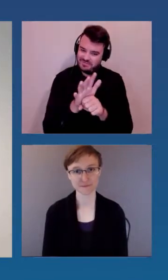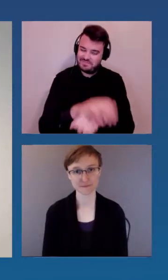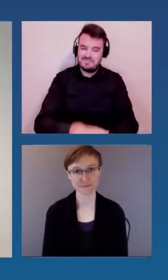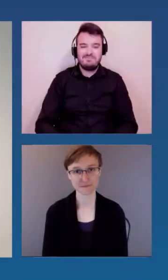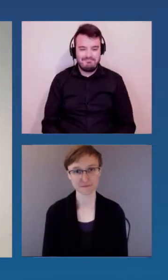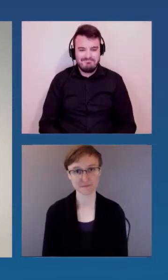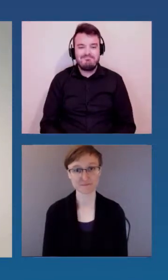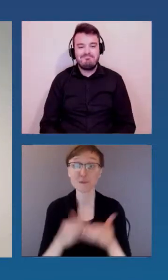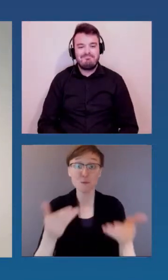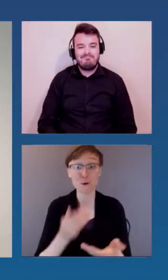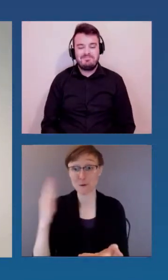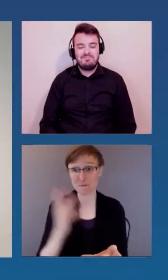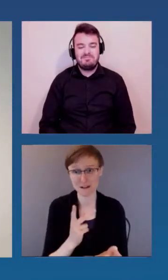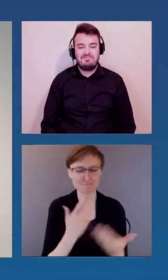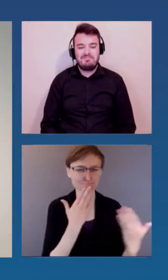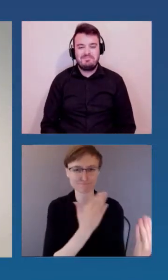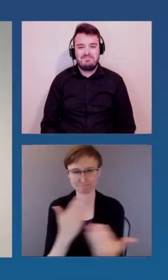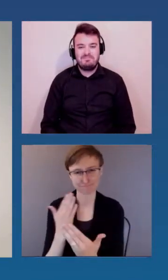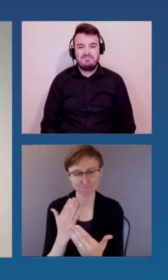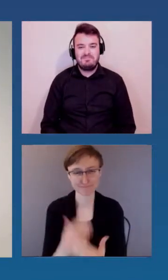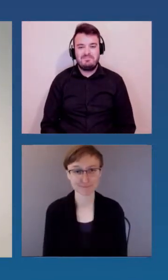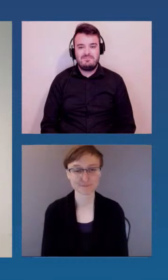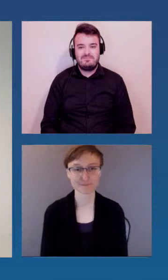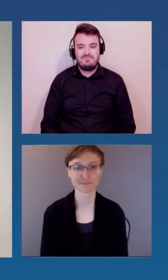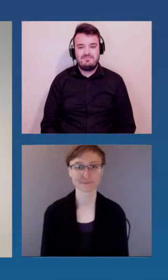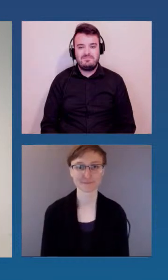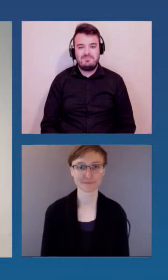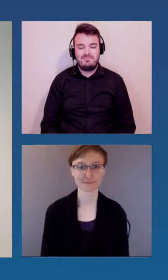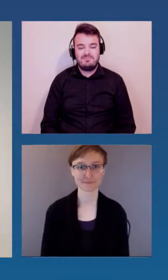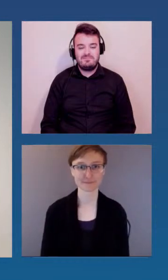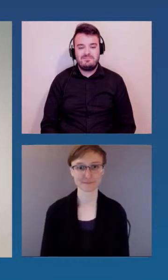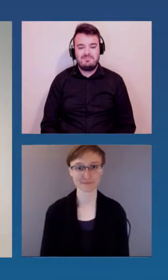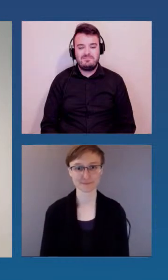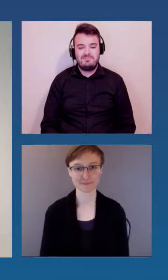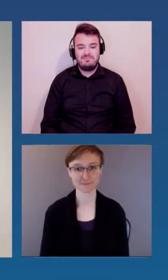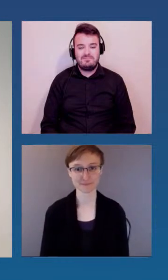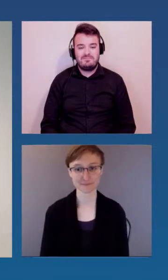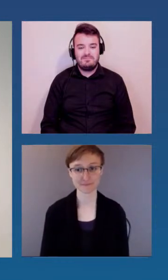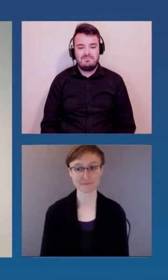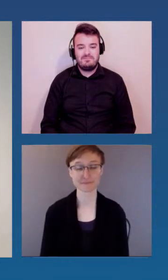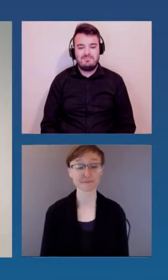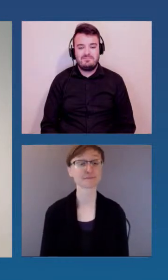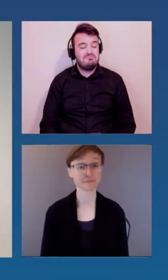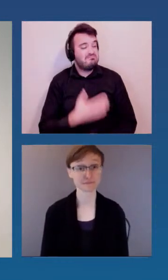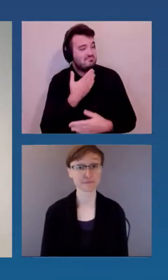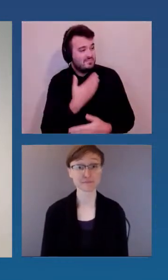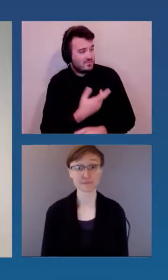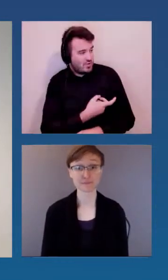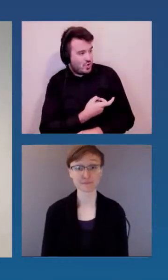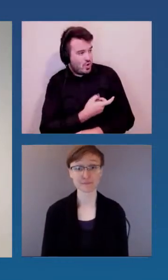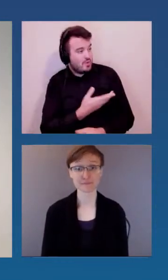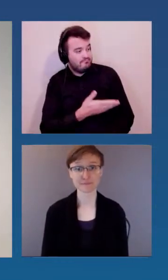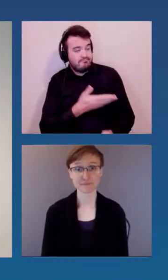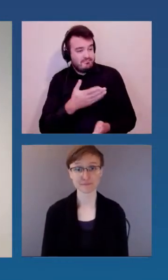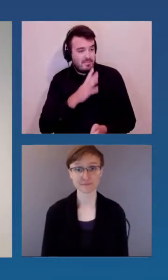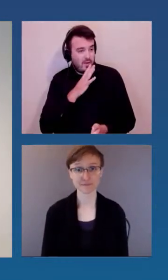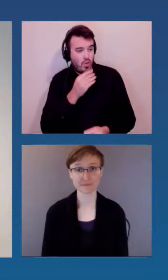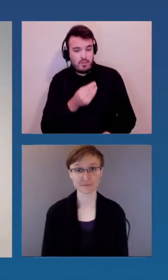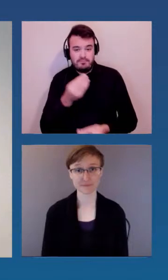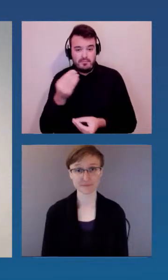for you. So please, again, there's mental health resources on our website and you can reach out. There are people to talk